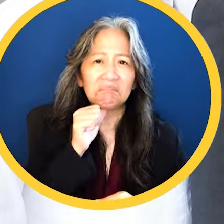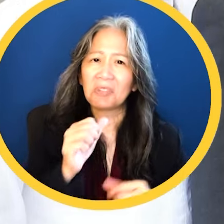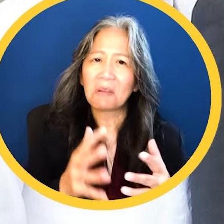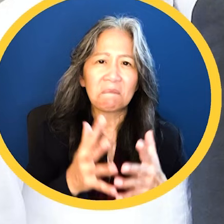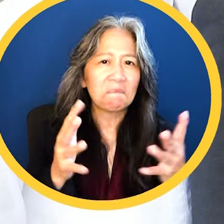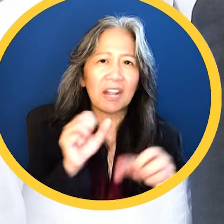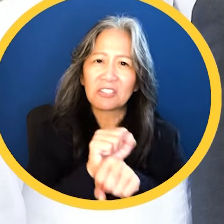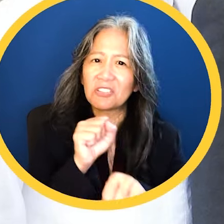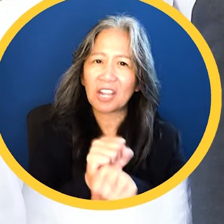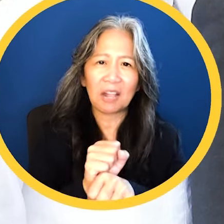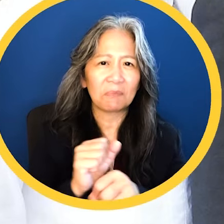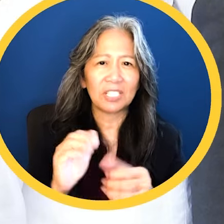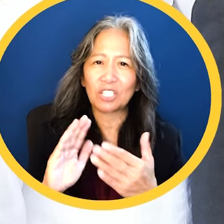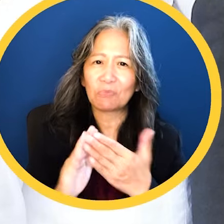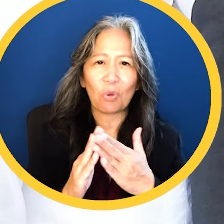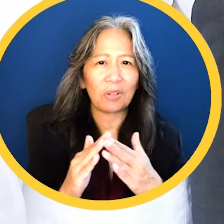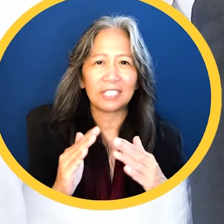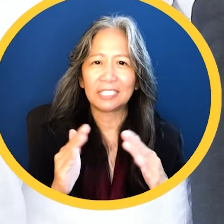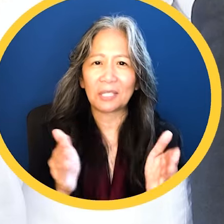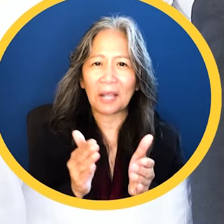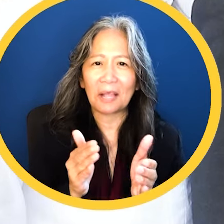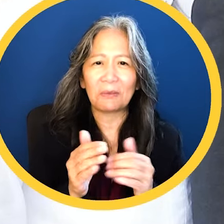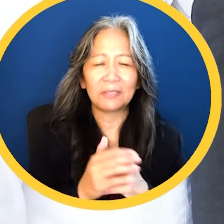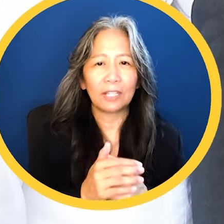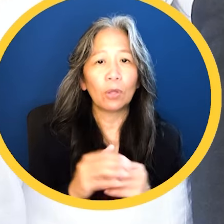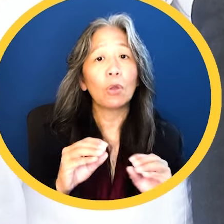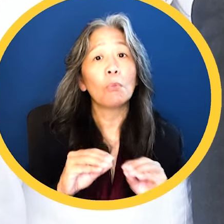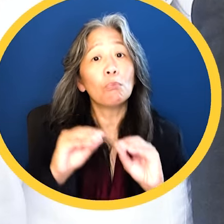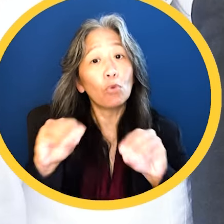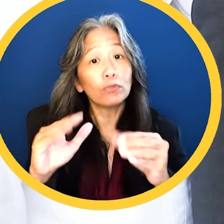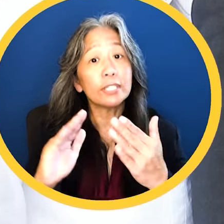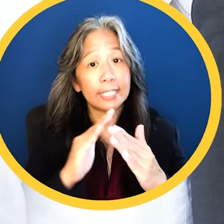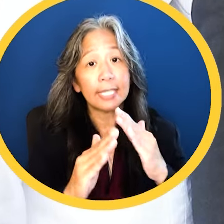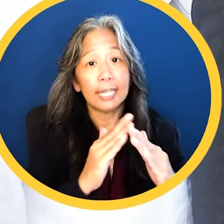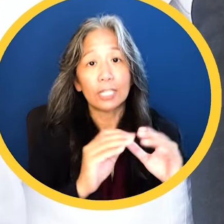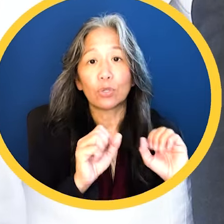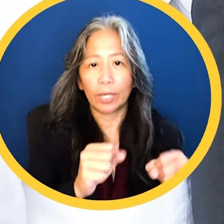they moved closer to the city to be able to help their parents out financially.